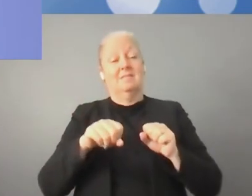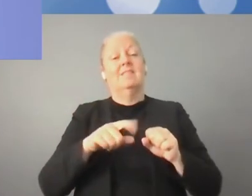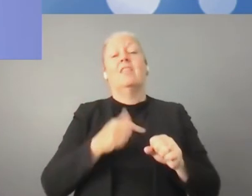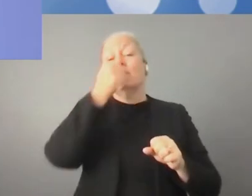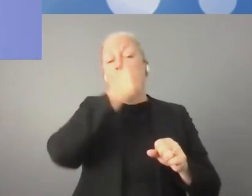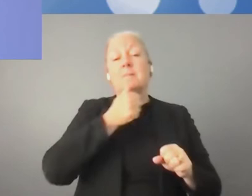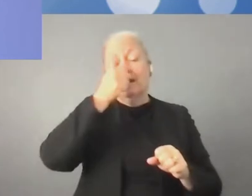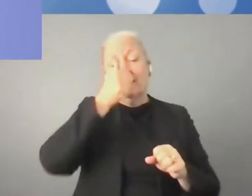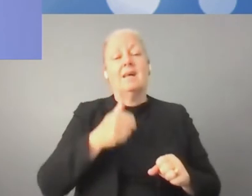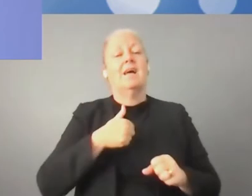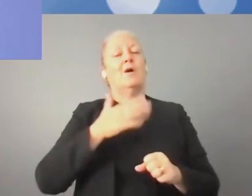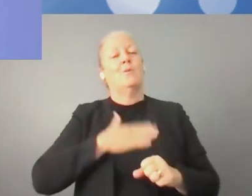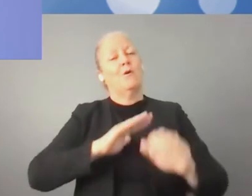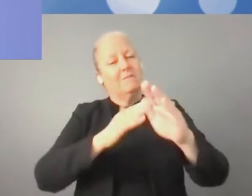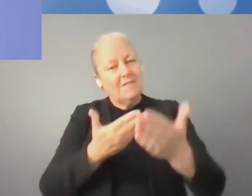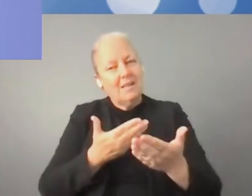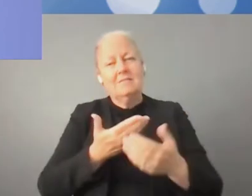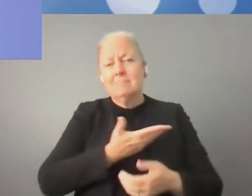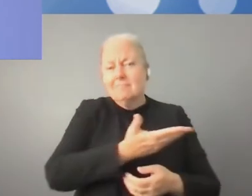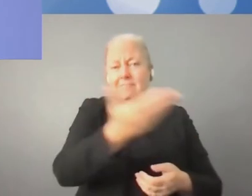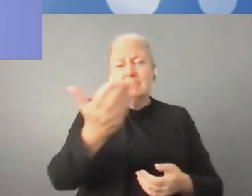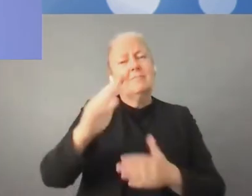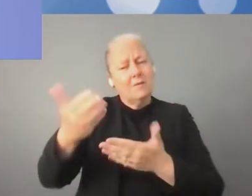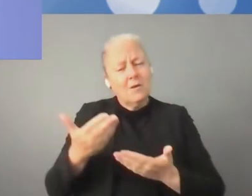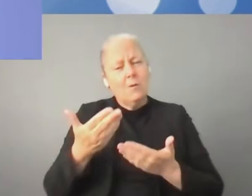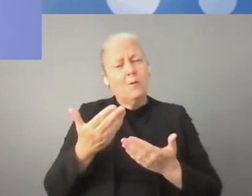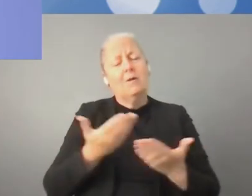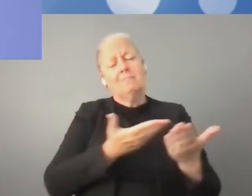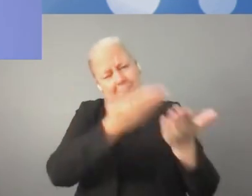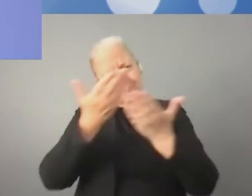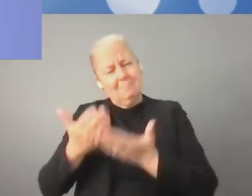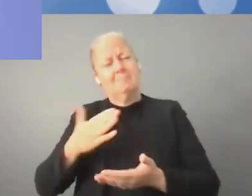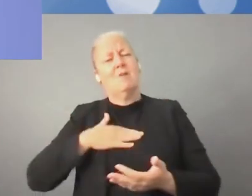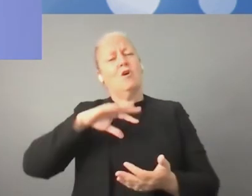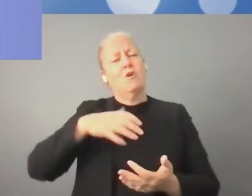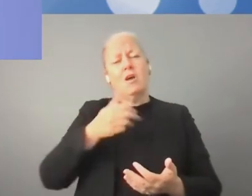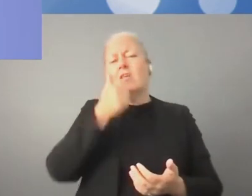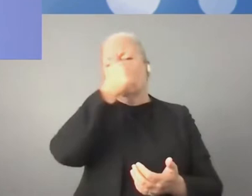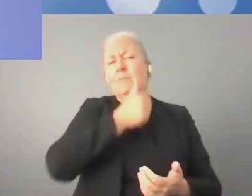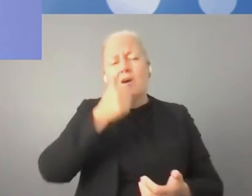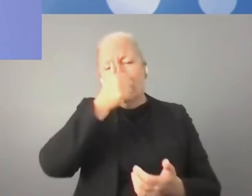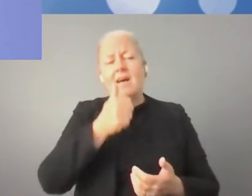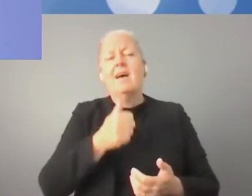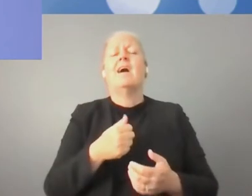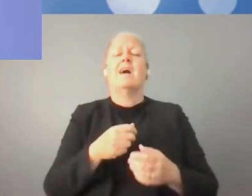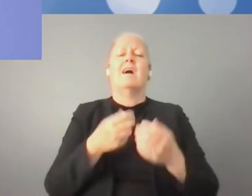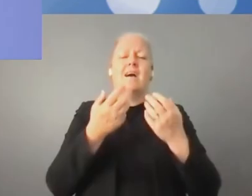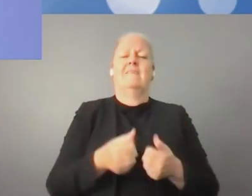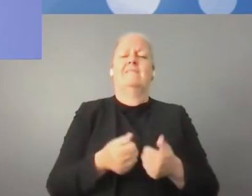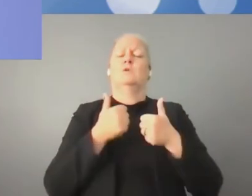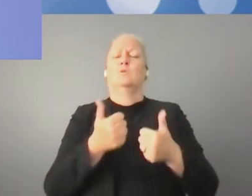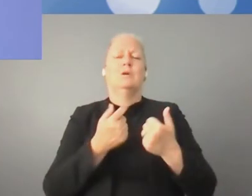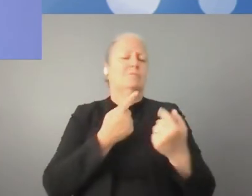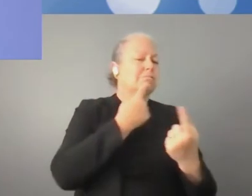invite all of you to ethiopia to have a very good host this this is what